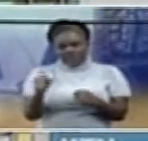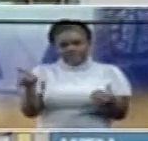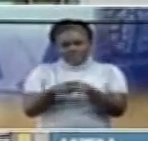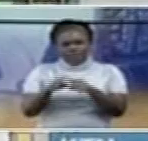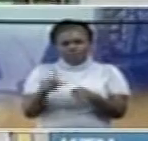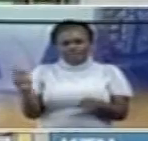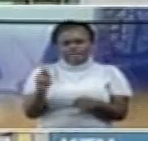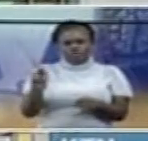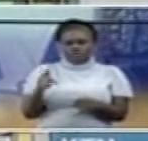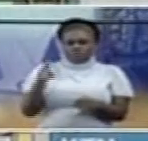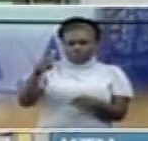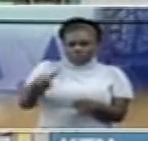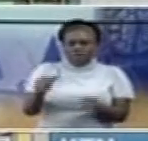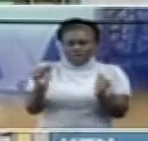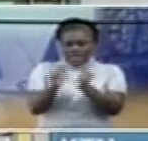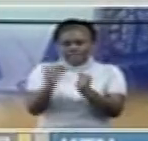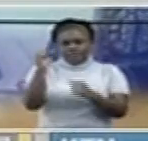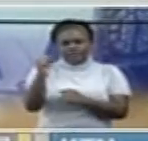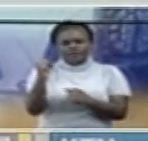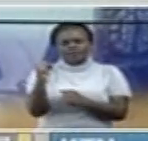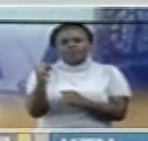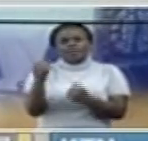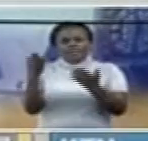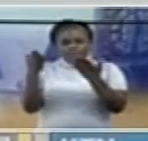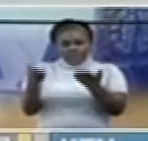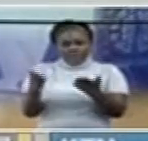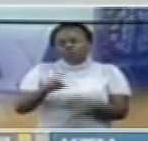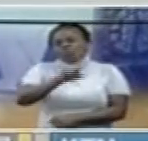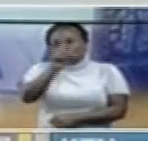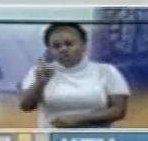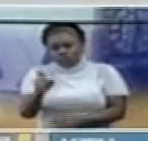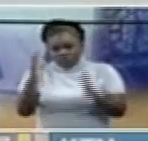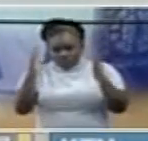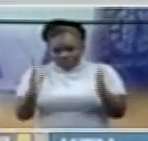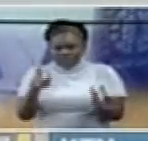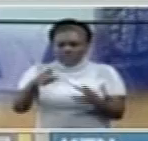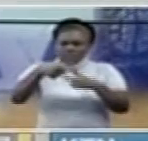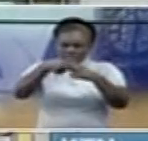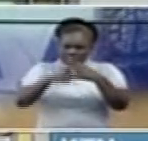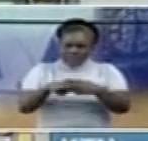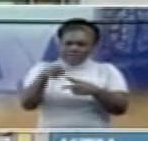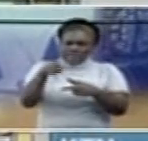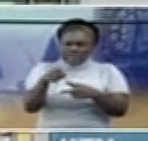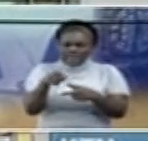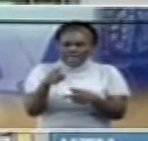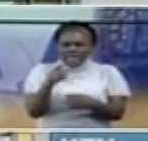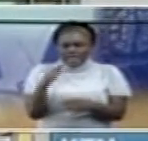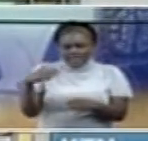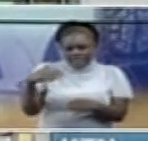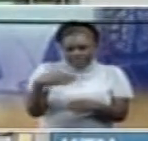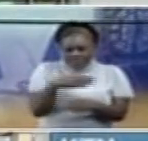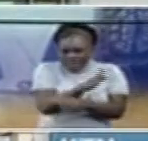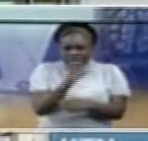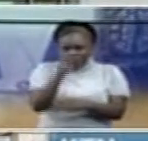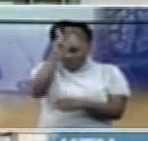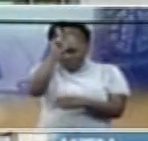retailed at 85 shillings and 55 cents. This then begs the question, was the refinery just a scapegoat for the high fuel